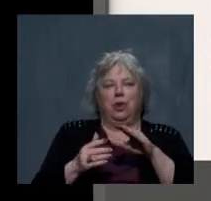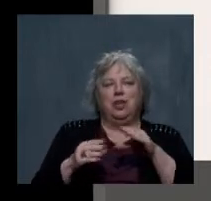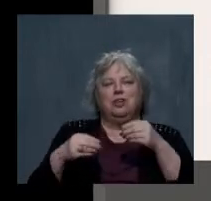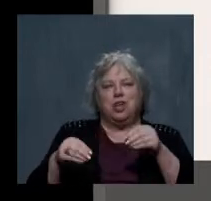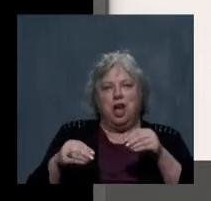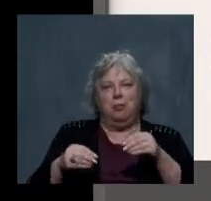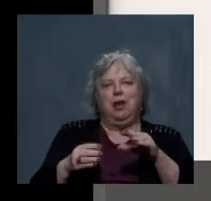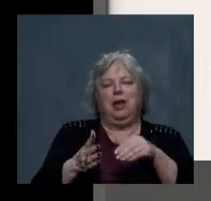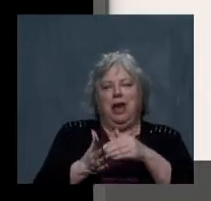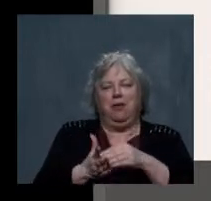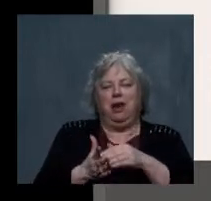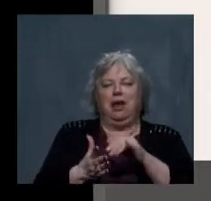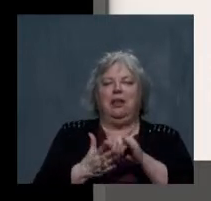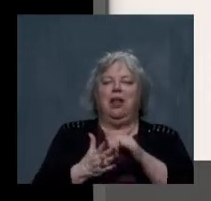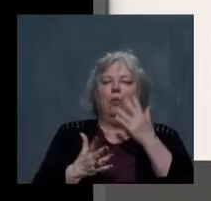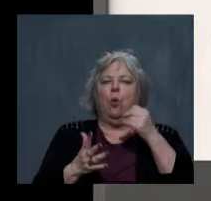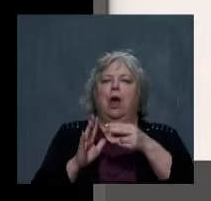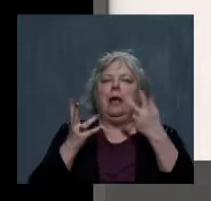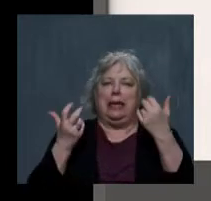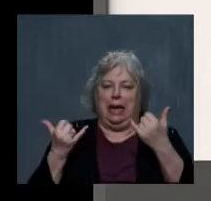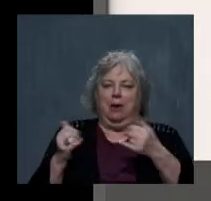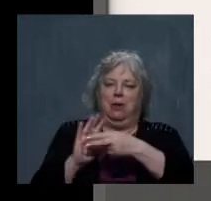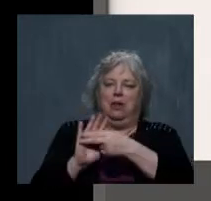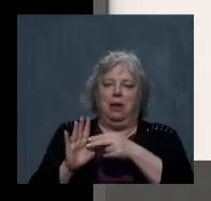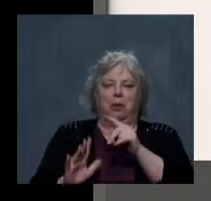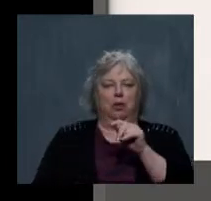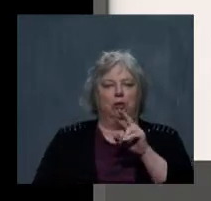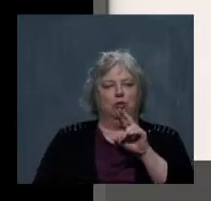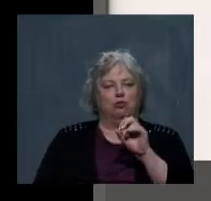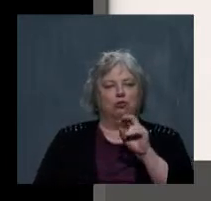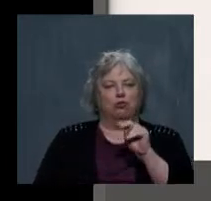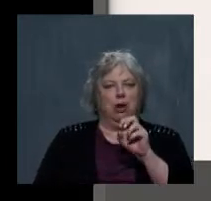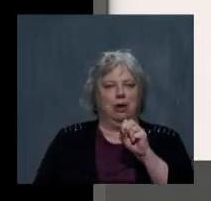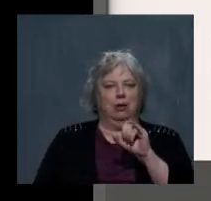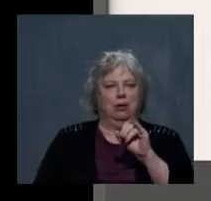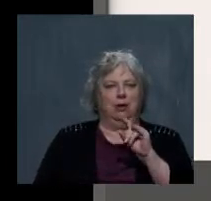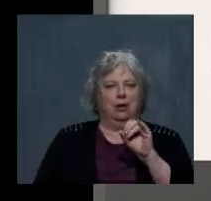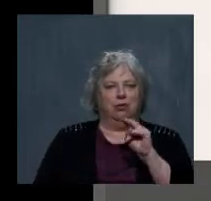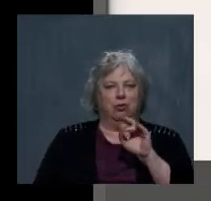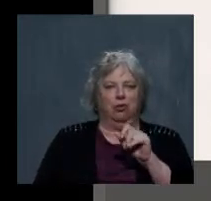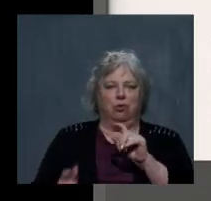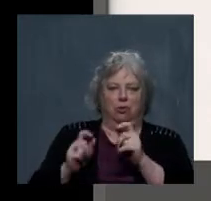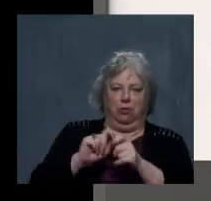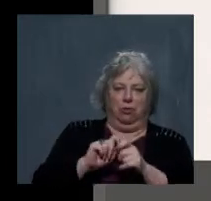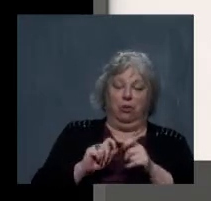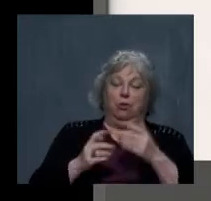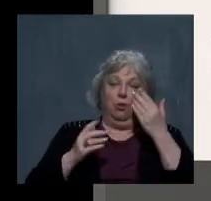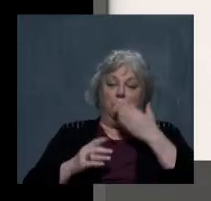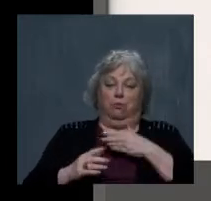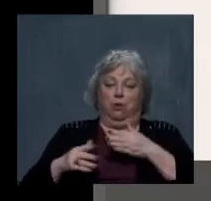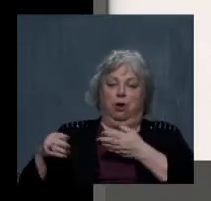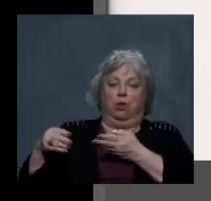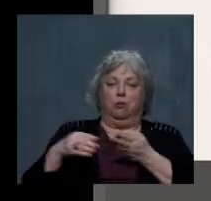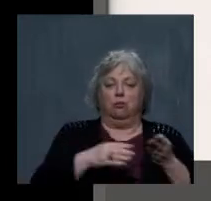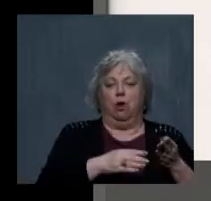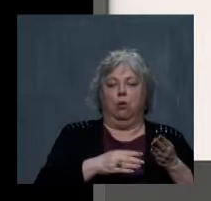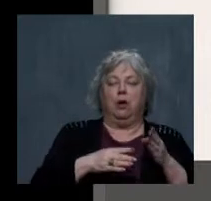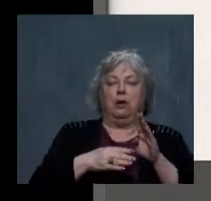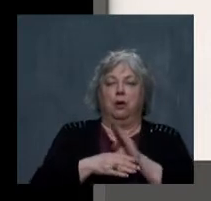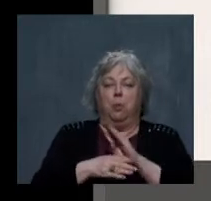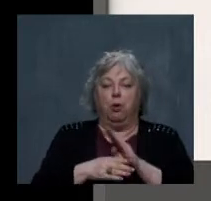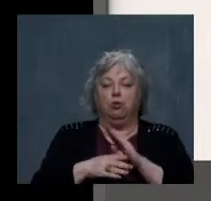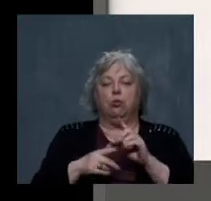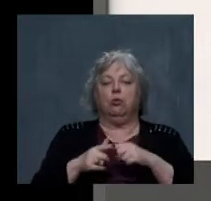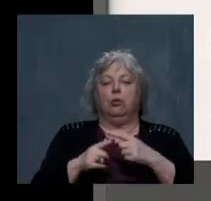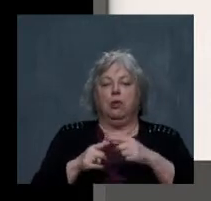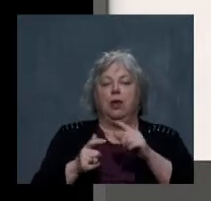means, transition between one heavier zoning, which is on the front, is your commercial. So we're transitioning between commercial